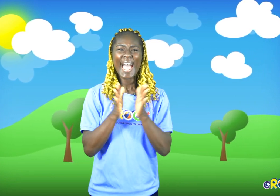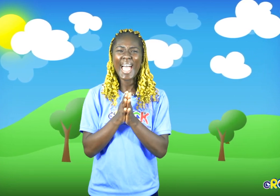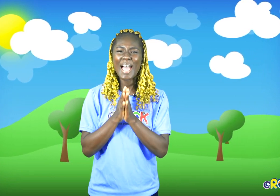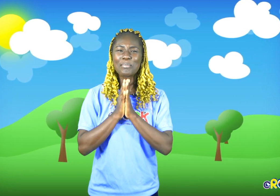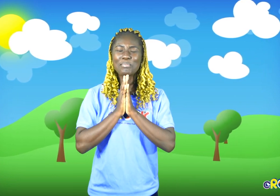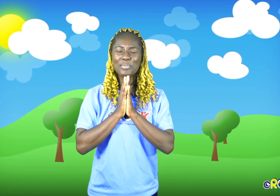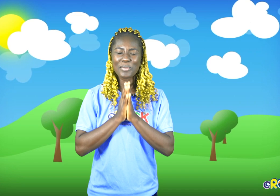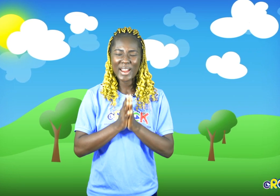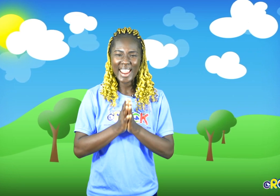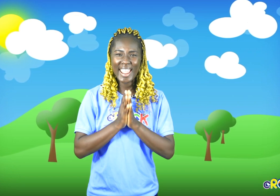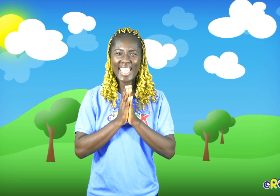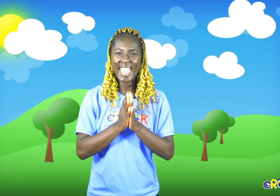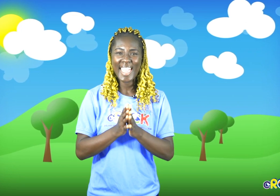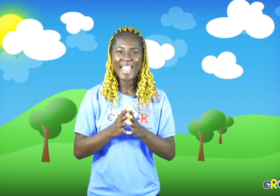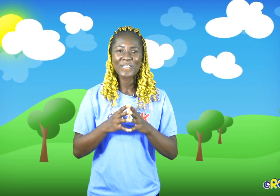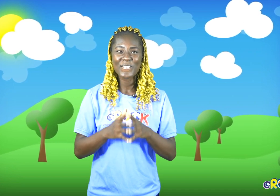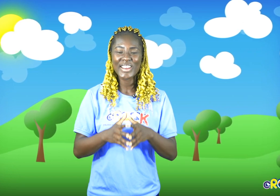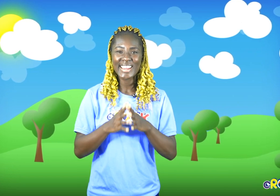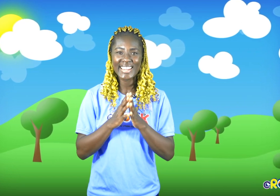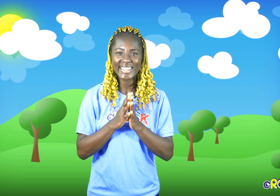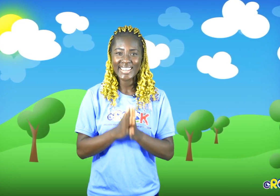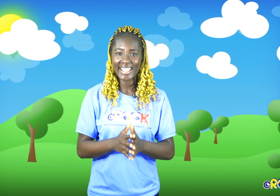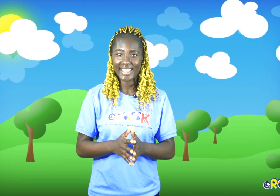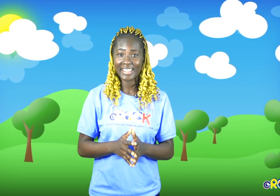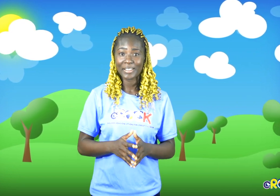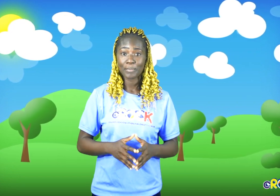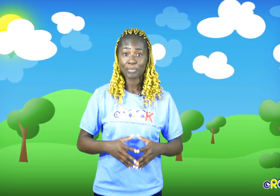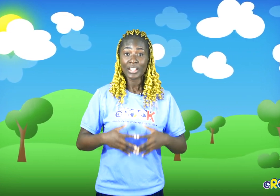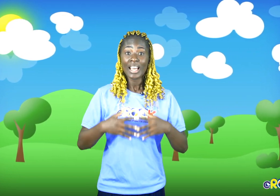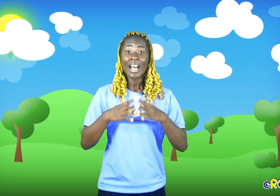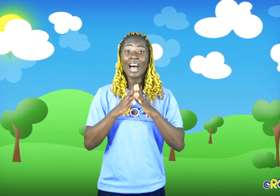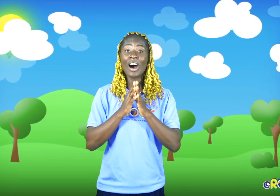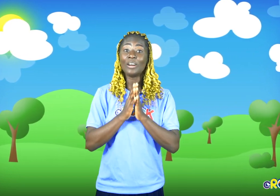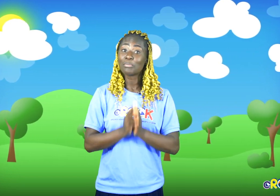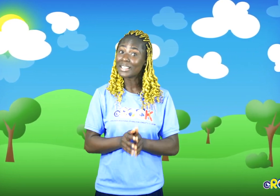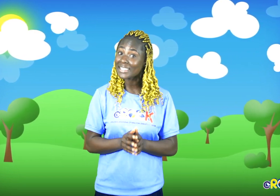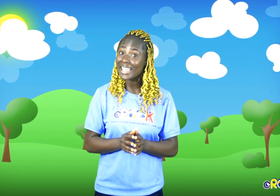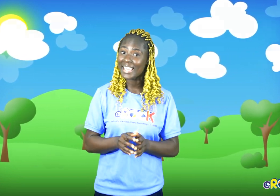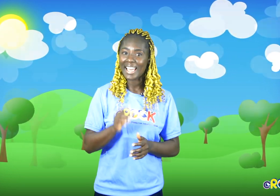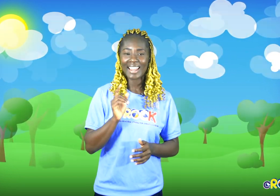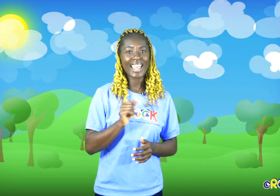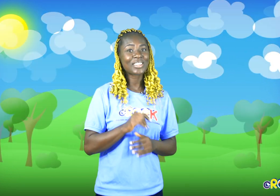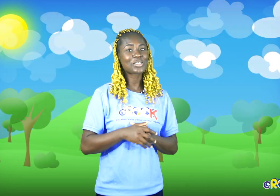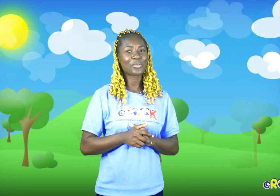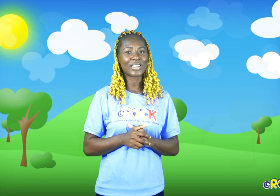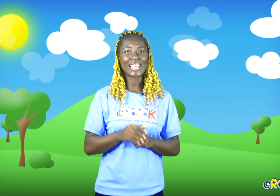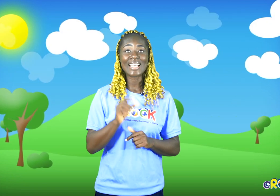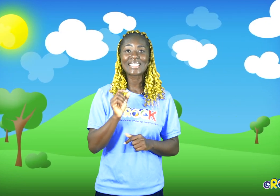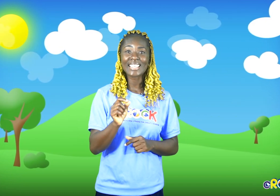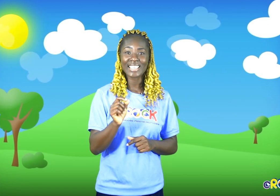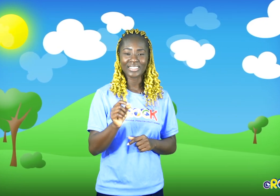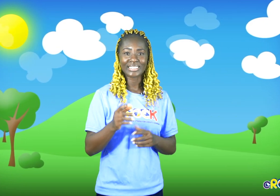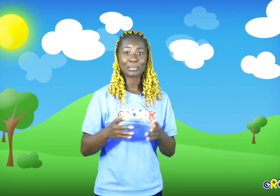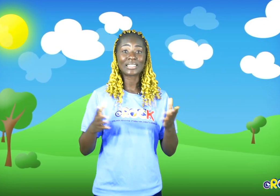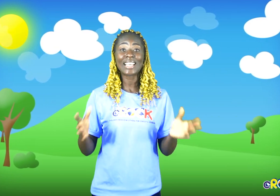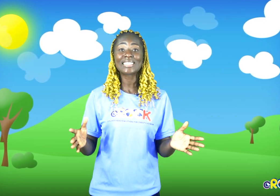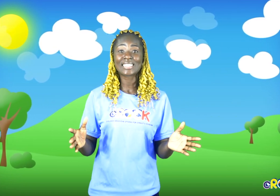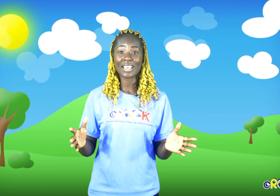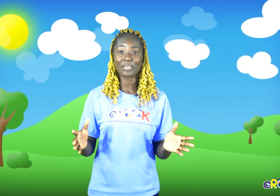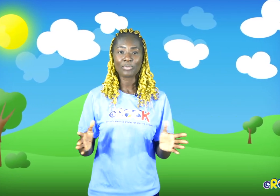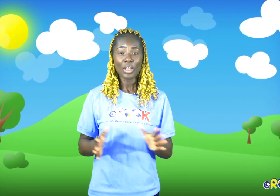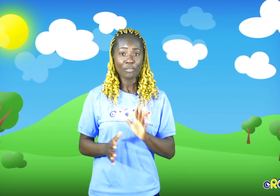Bible and pray every day. On Monday, I'd like you to read Ezekiel